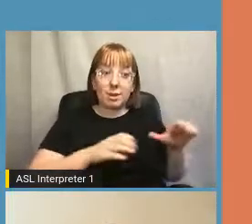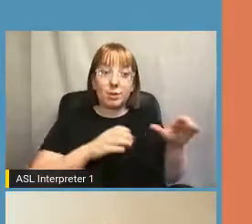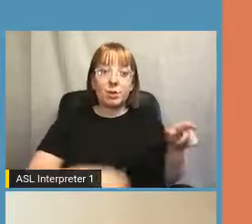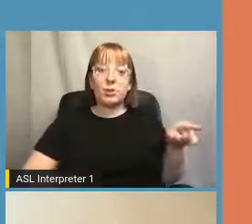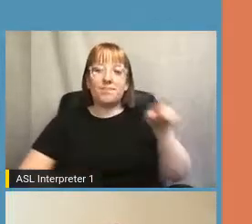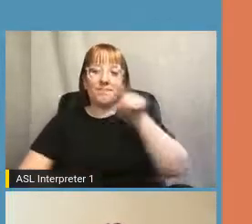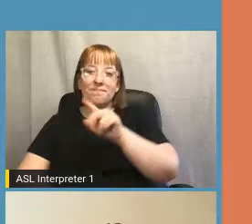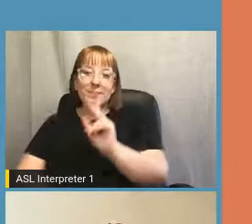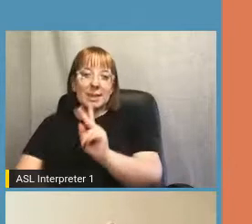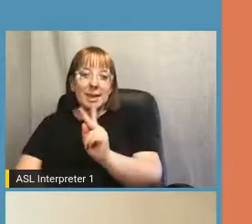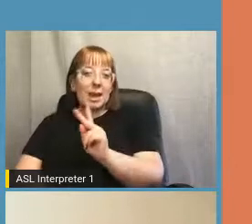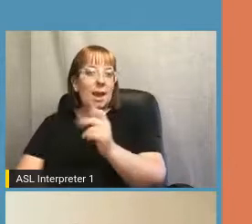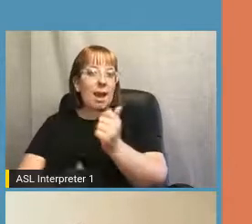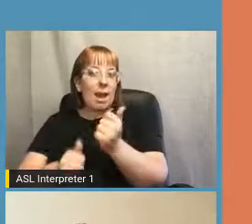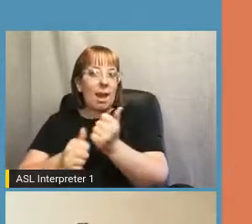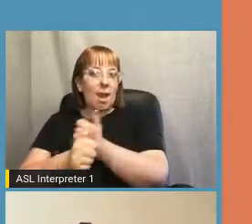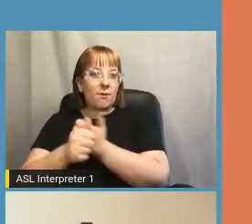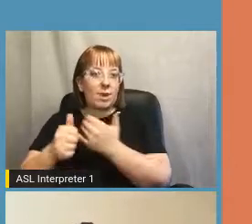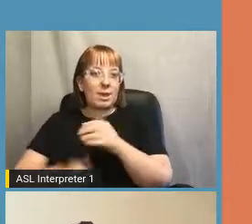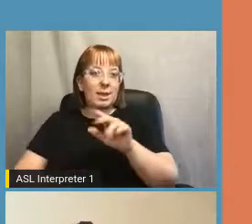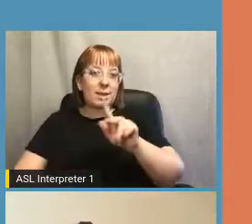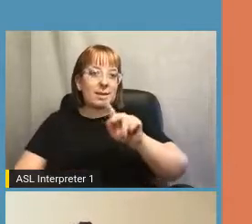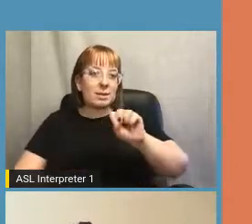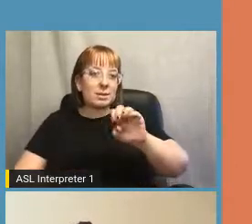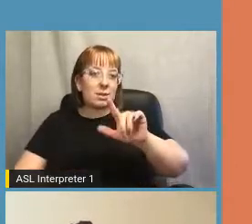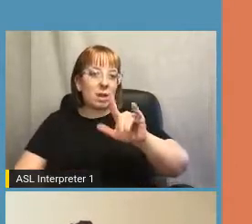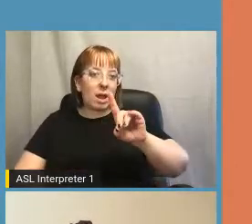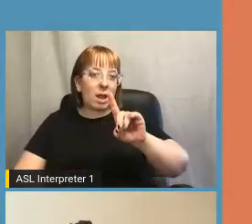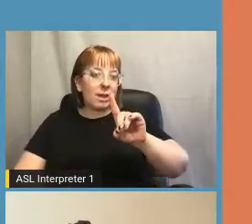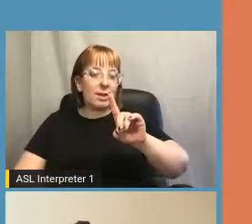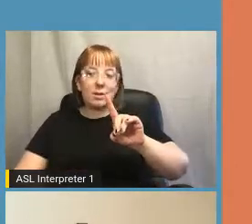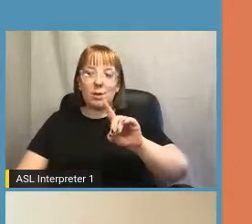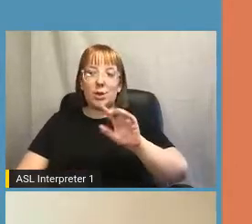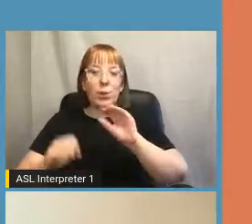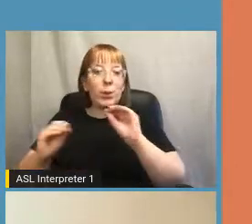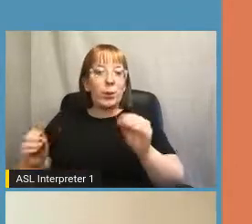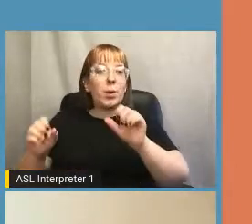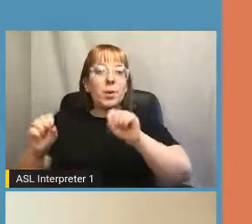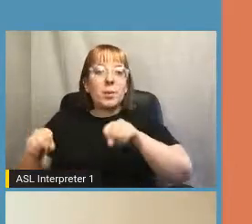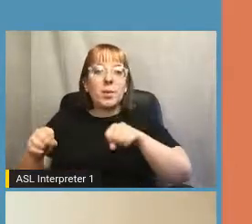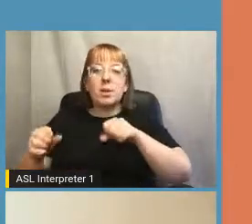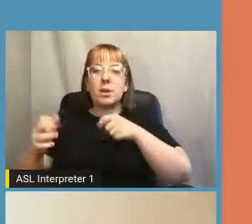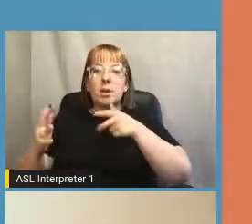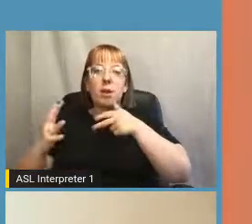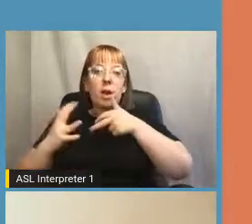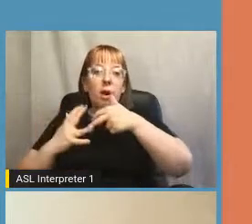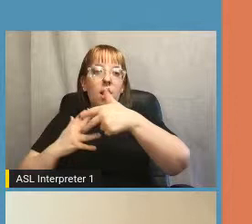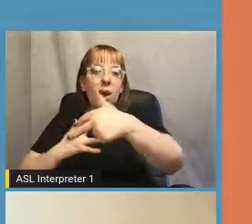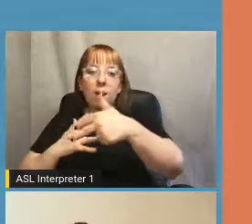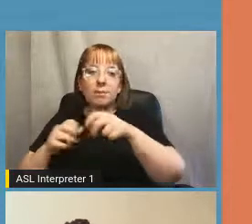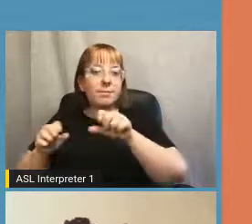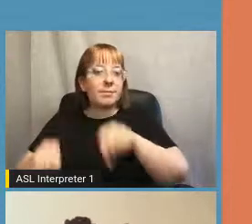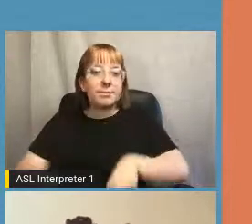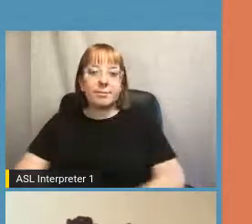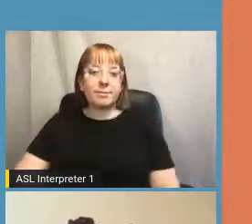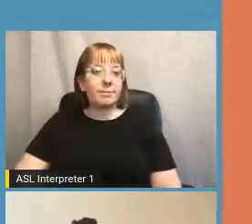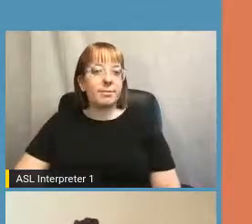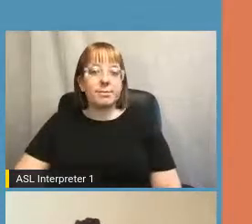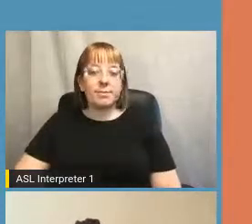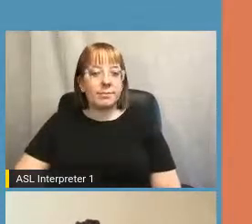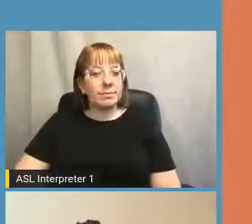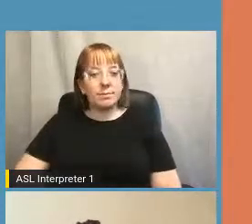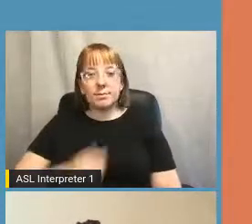Matrix, where everything is solid and there's no ability to walk through things. Additionally, you can make